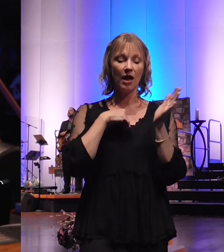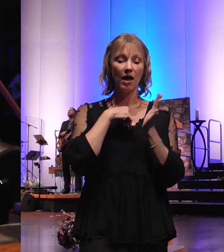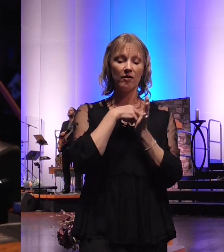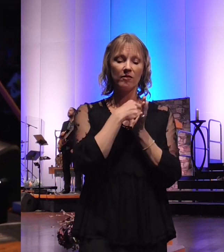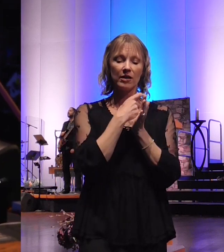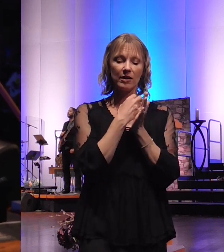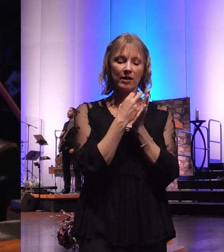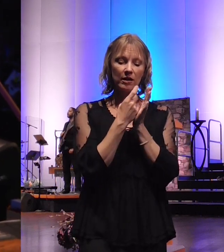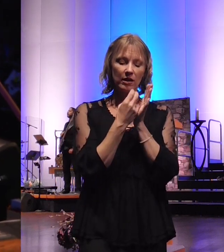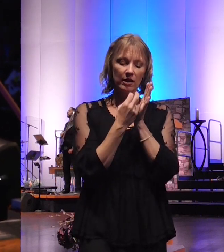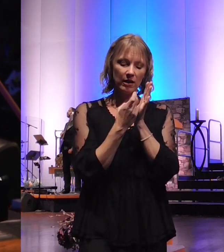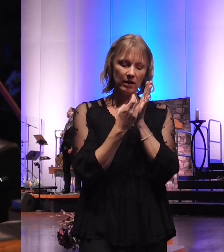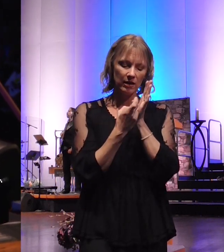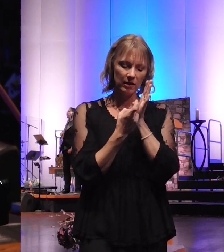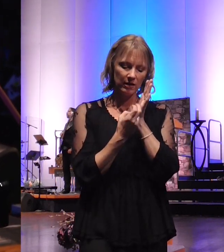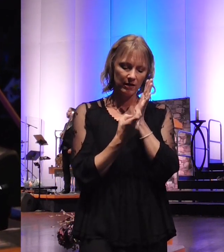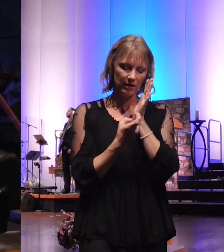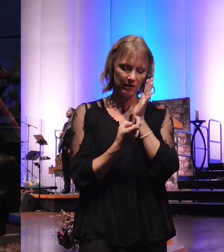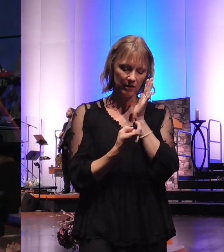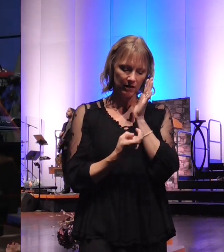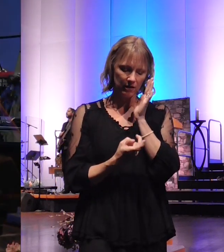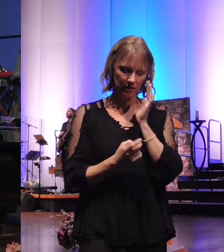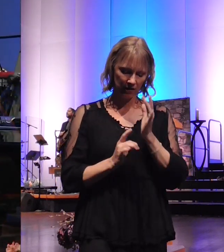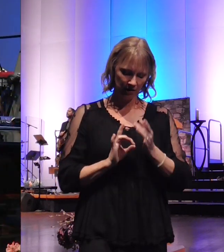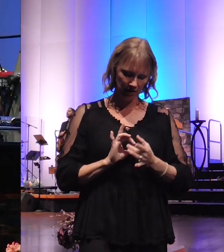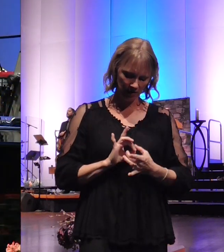I'm diving in